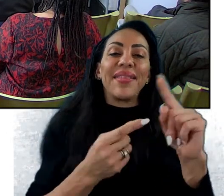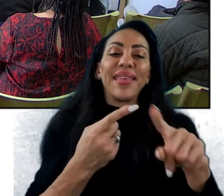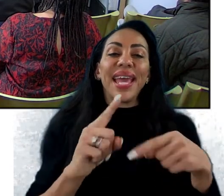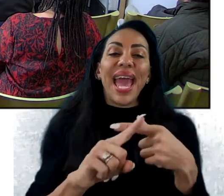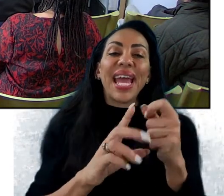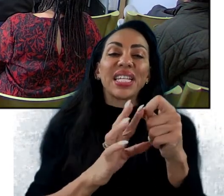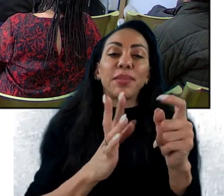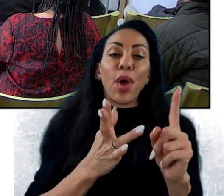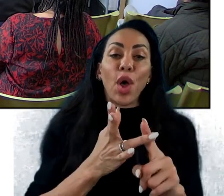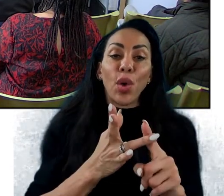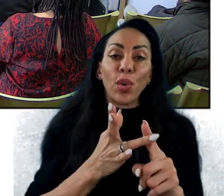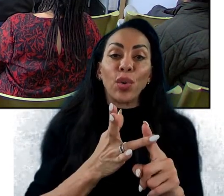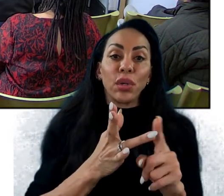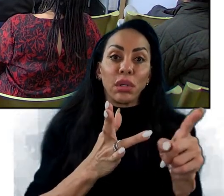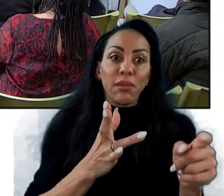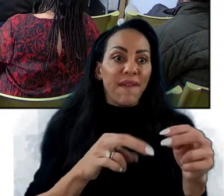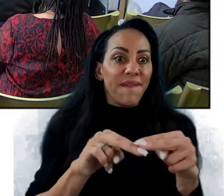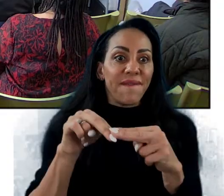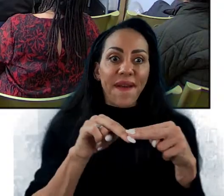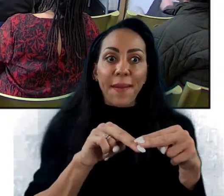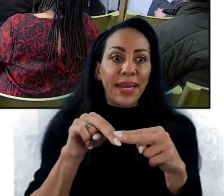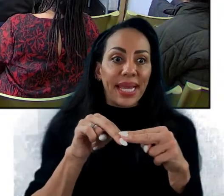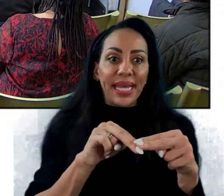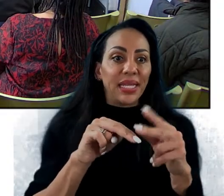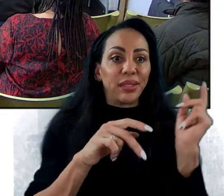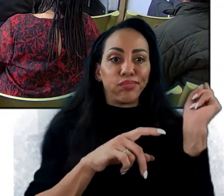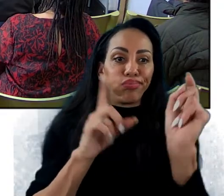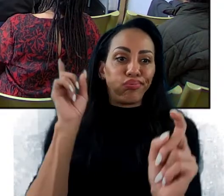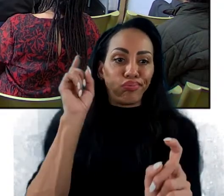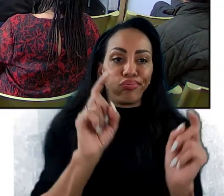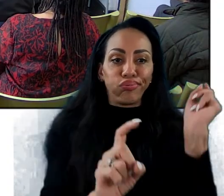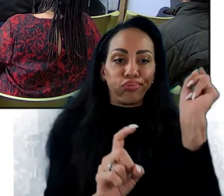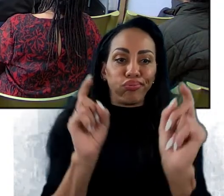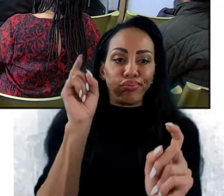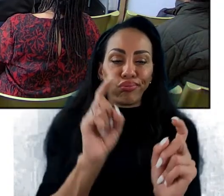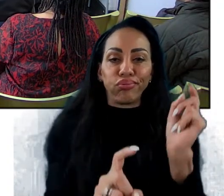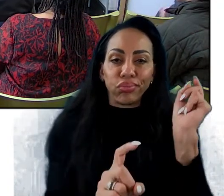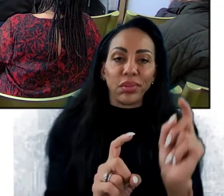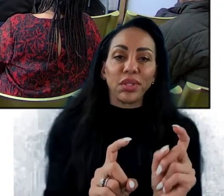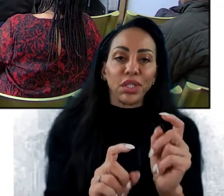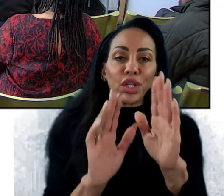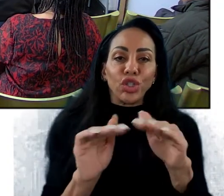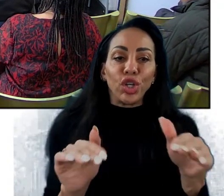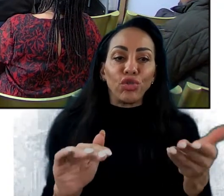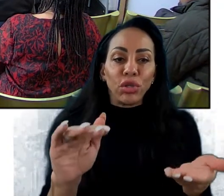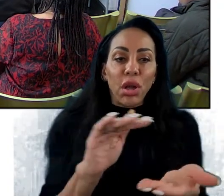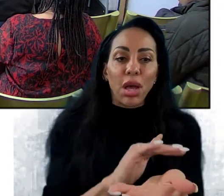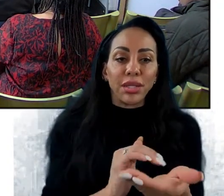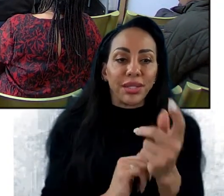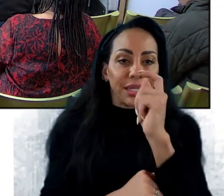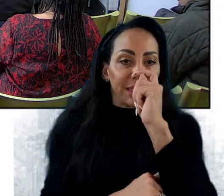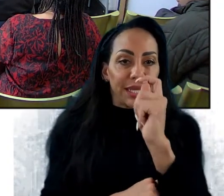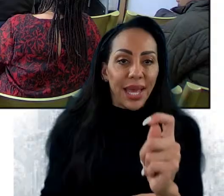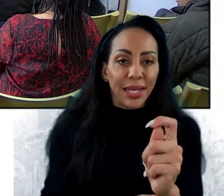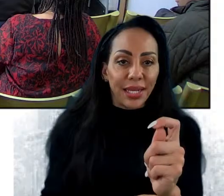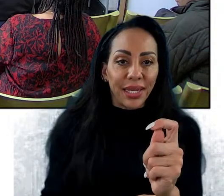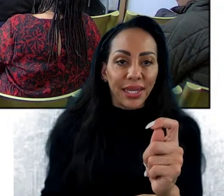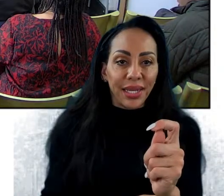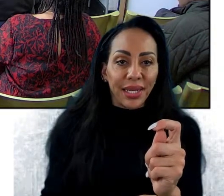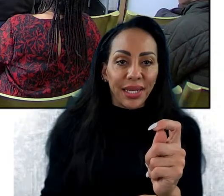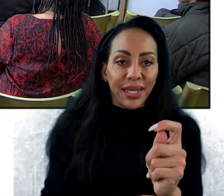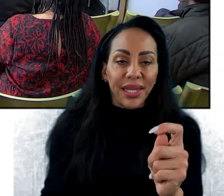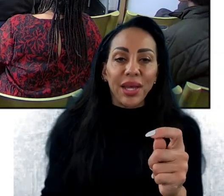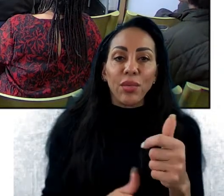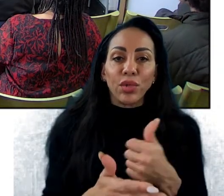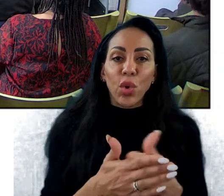open to families. So families came out, and there were these like young kids, must have been like under 10, and there was one kid that was just came up, sort of, sniffing around